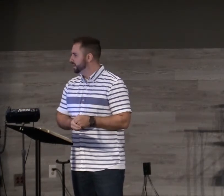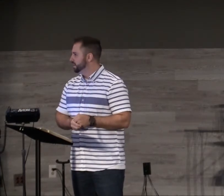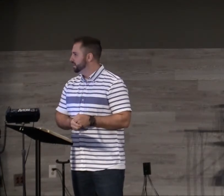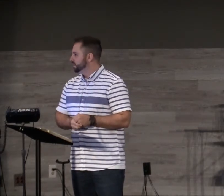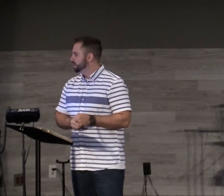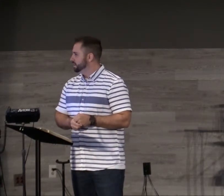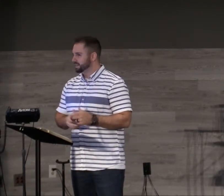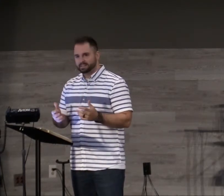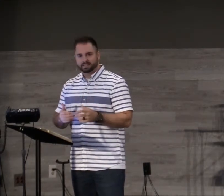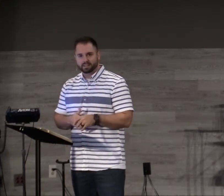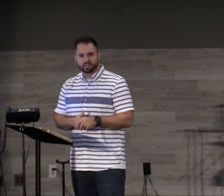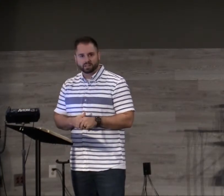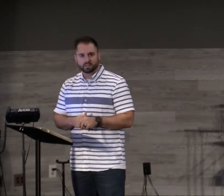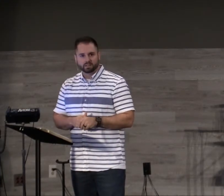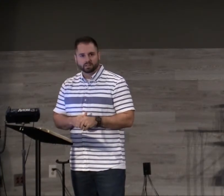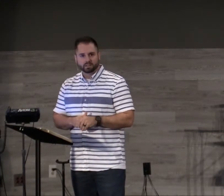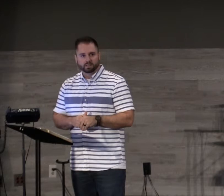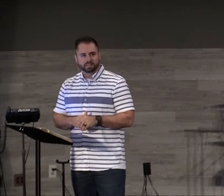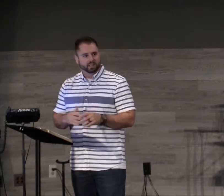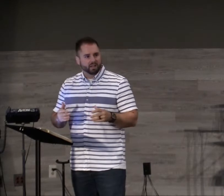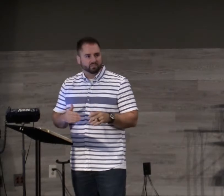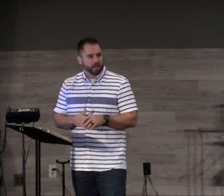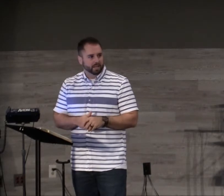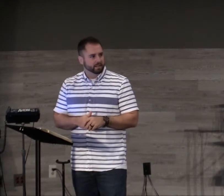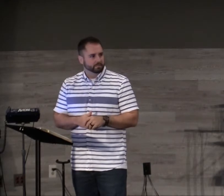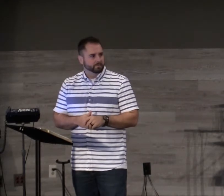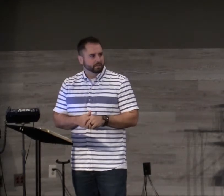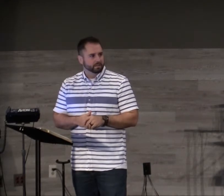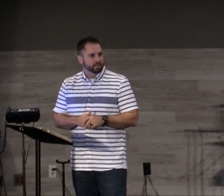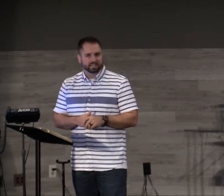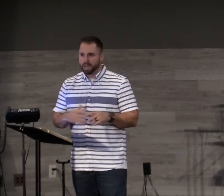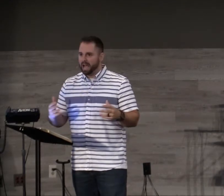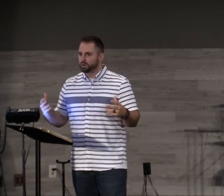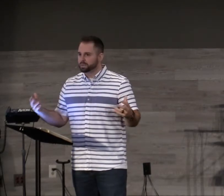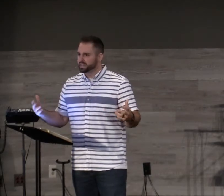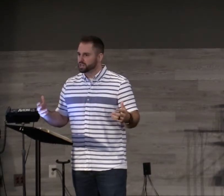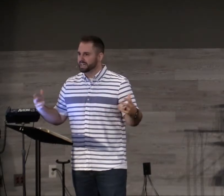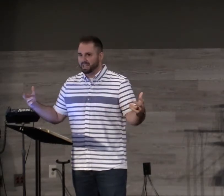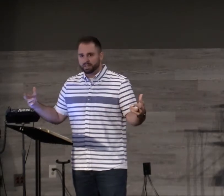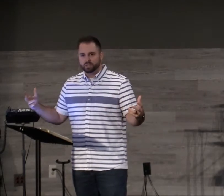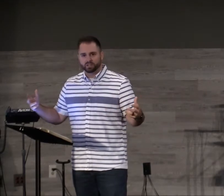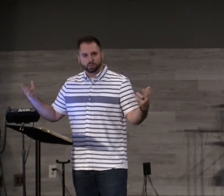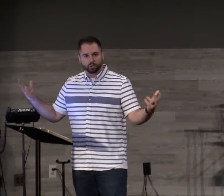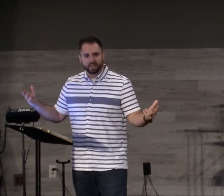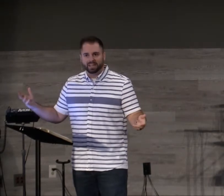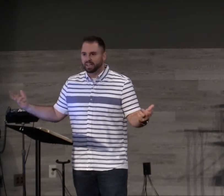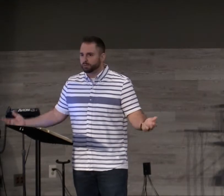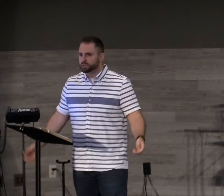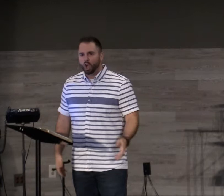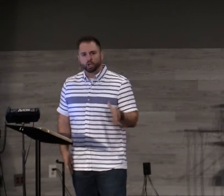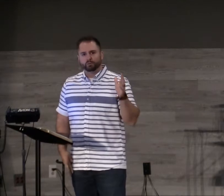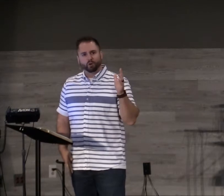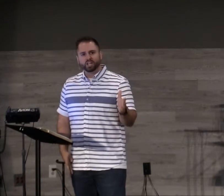should? Is it a sex addiction? Is it the love of money? Is it power and position and image on social media